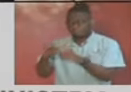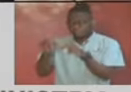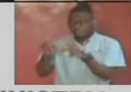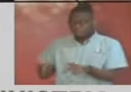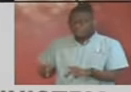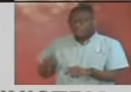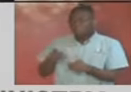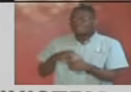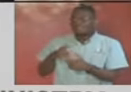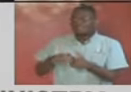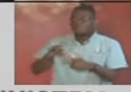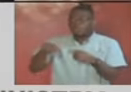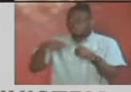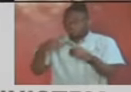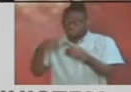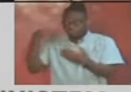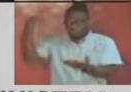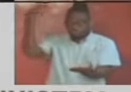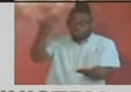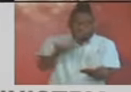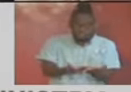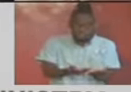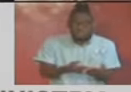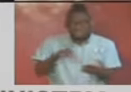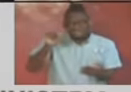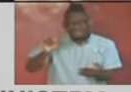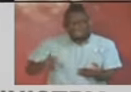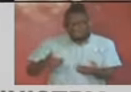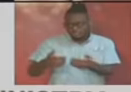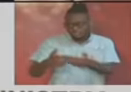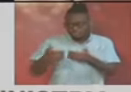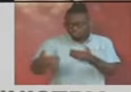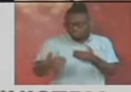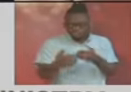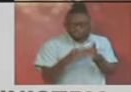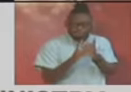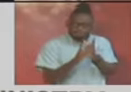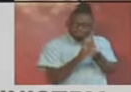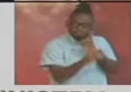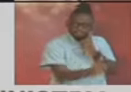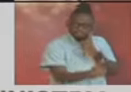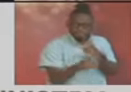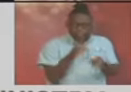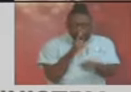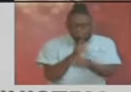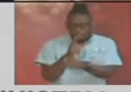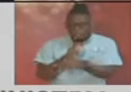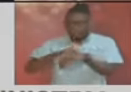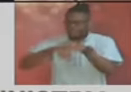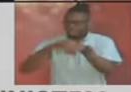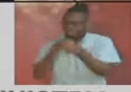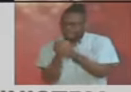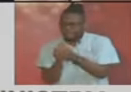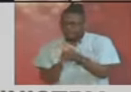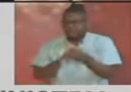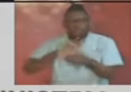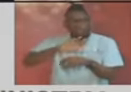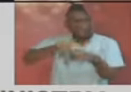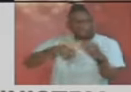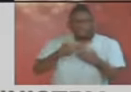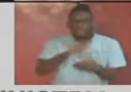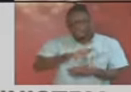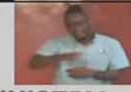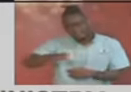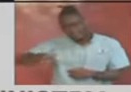masks and having staying apart, social distancing, proper hand hygiene, avoiding contact, and so on, in terms